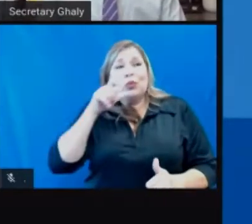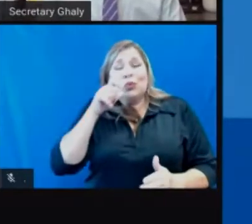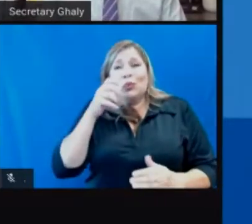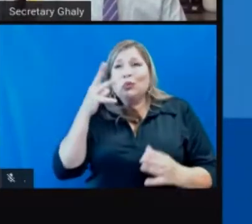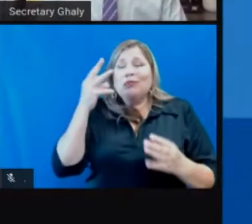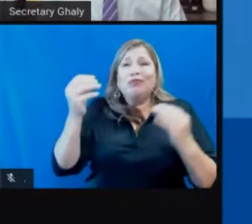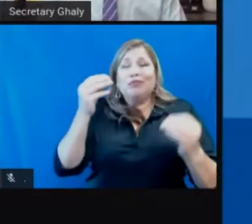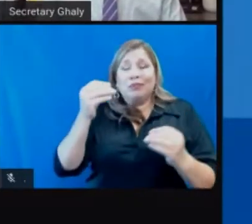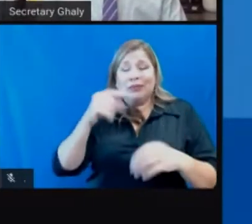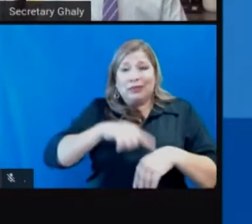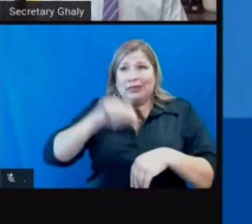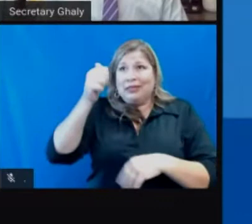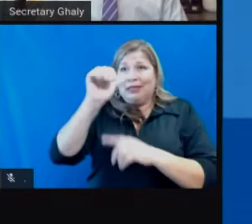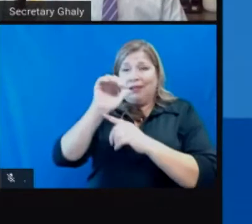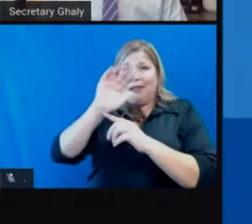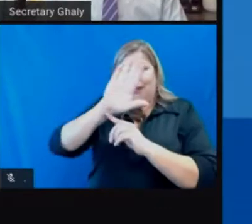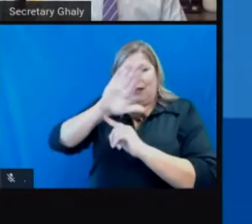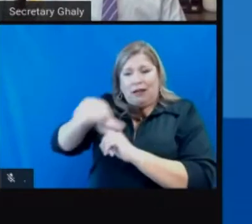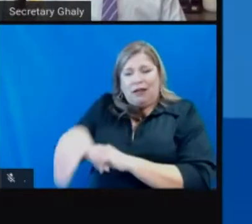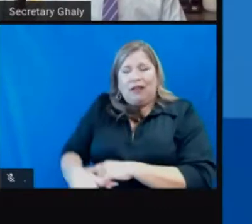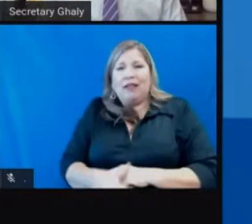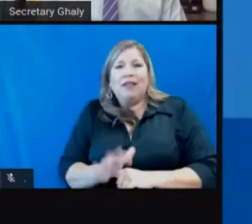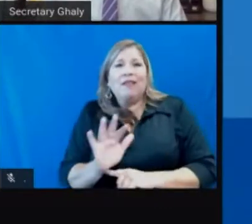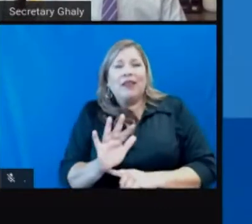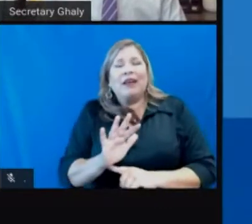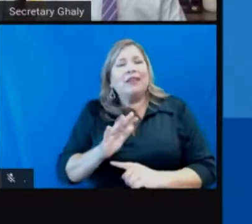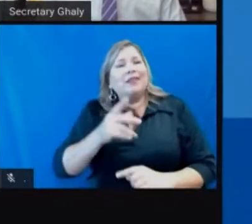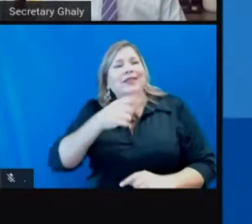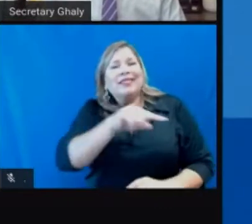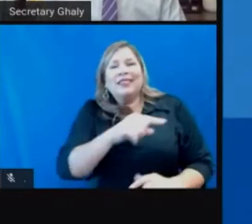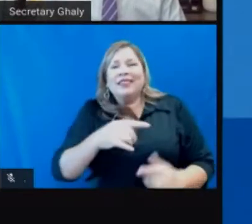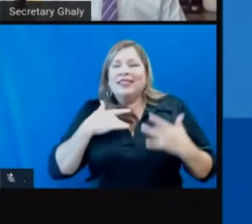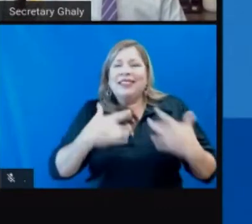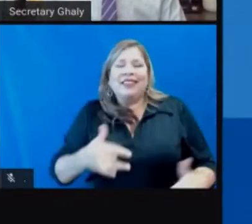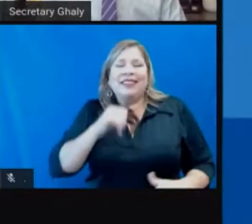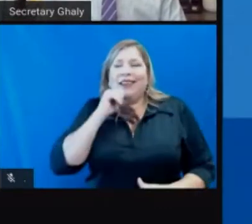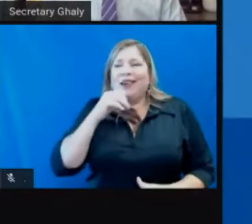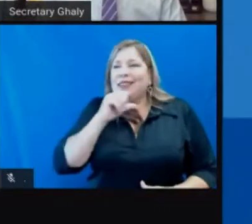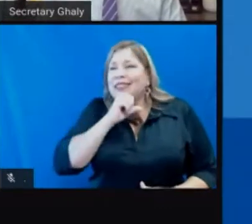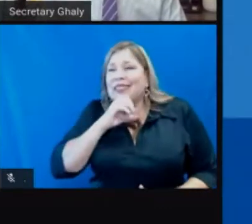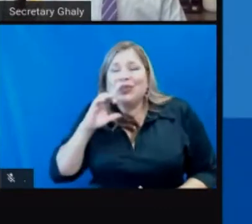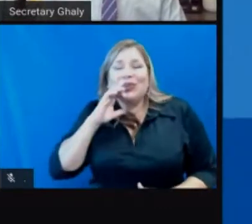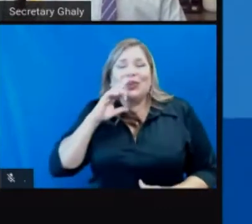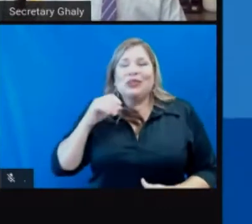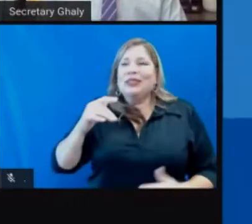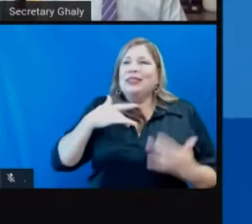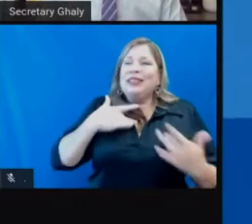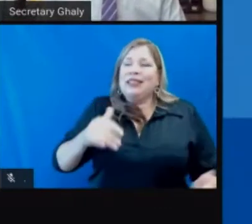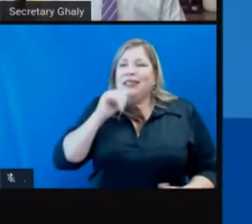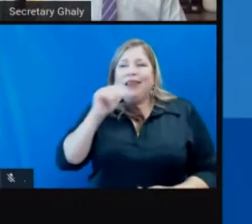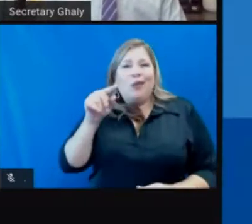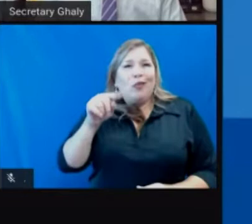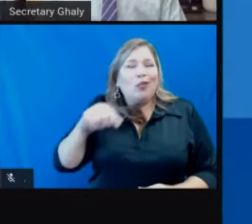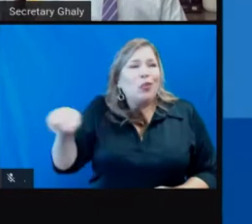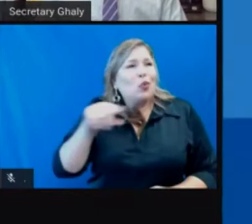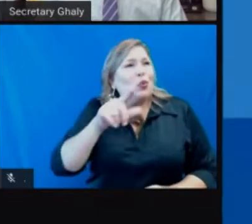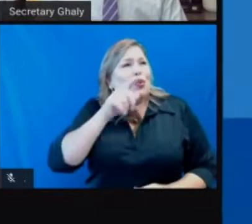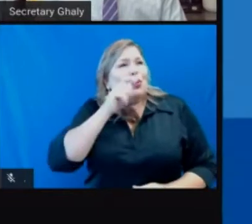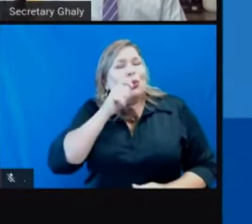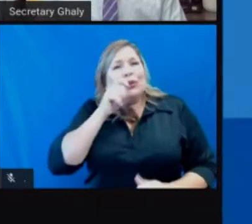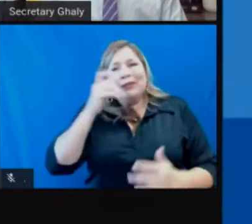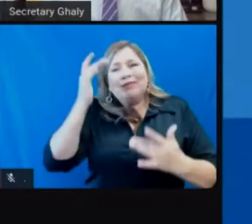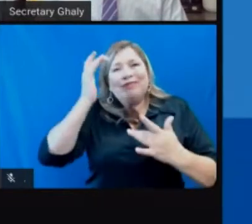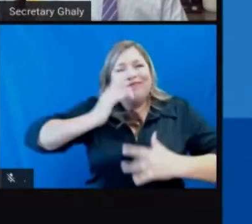5 are not the most vulnerable, not our oldest Californians, not those with underlying